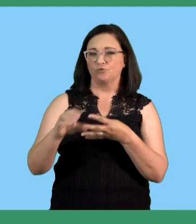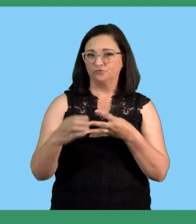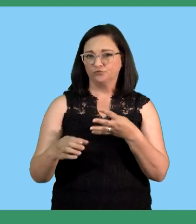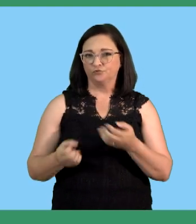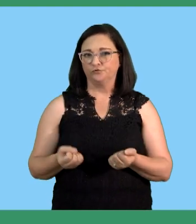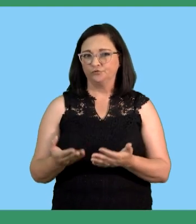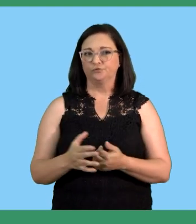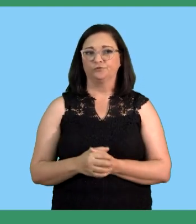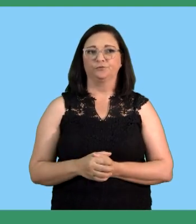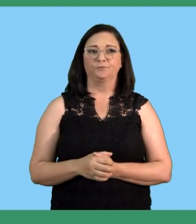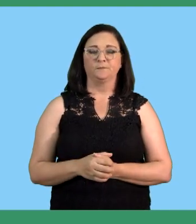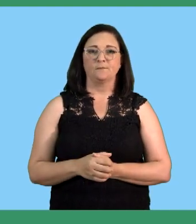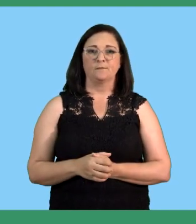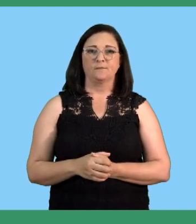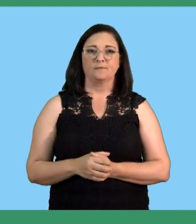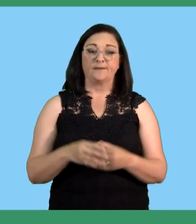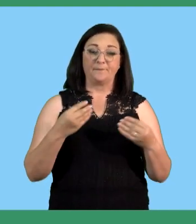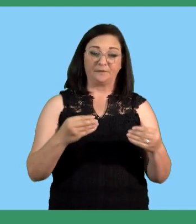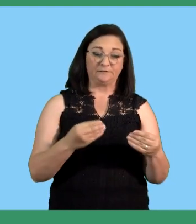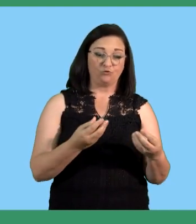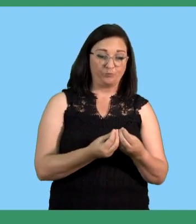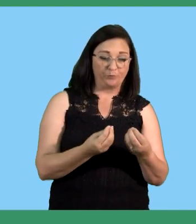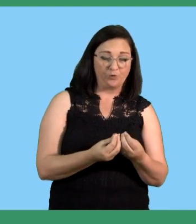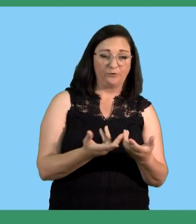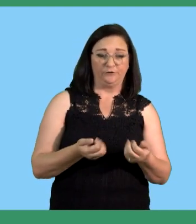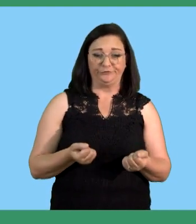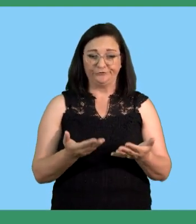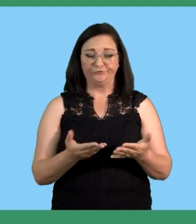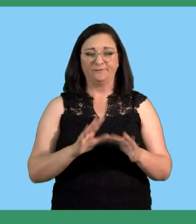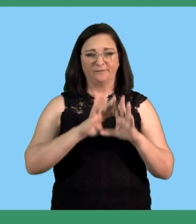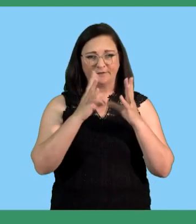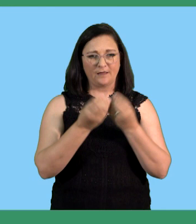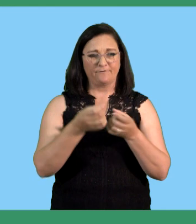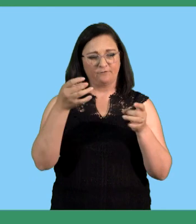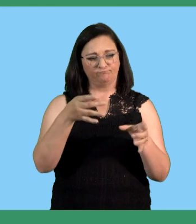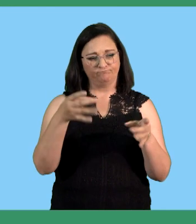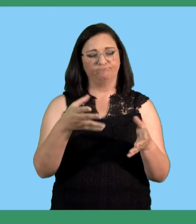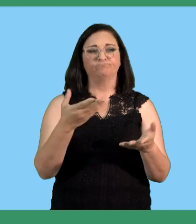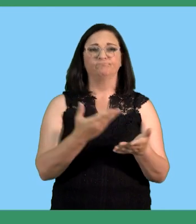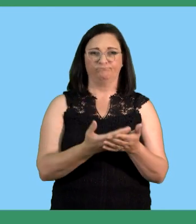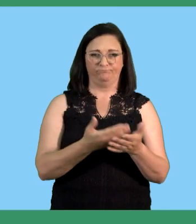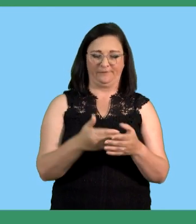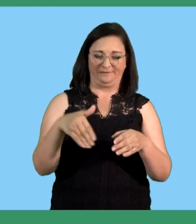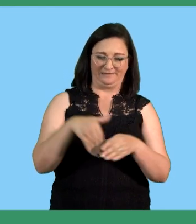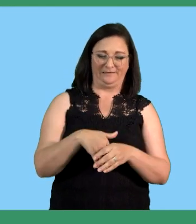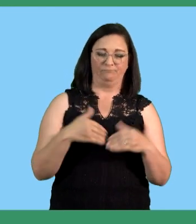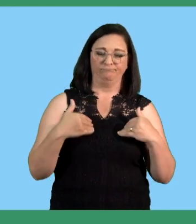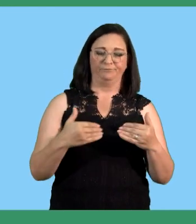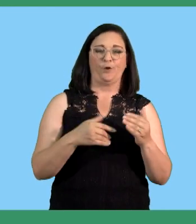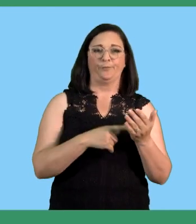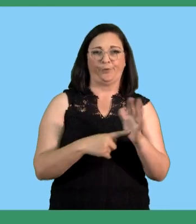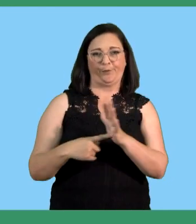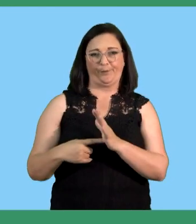service. Information about the business products and the services, all of that should be included in the